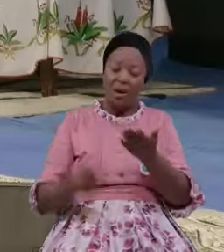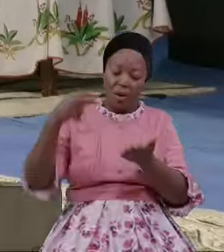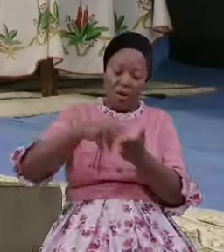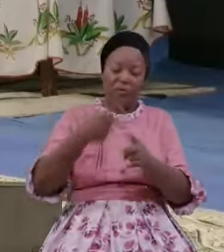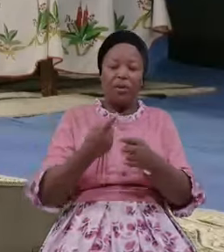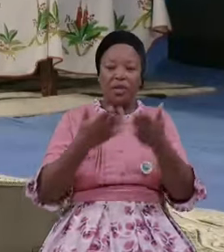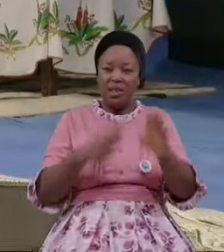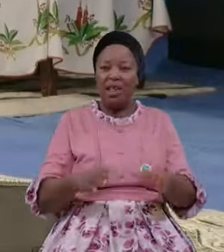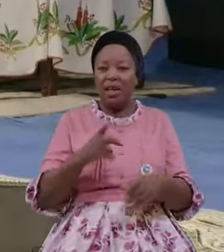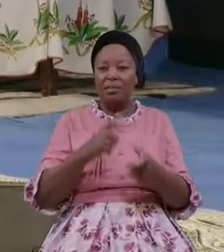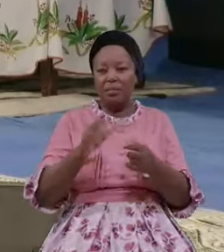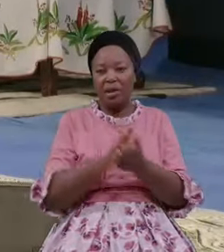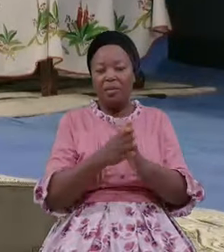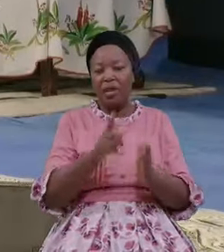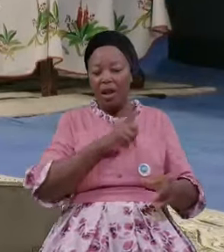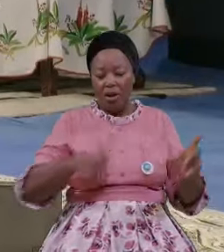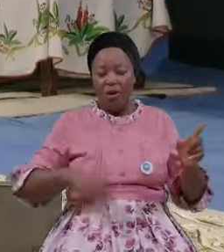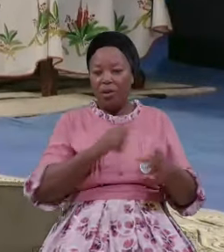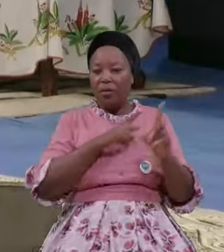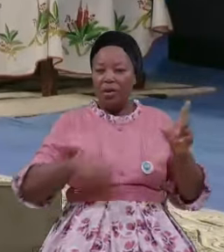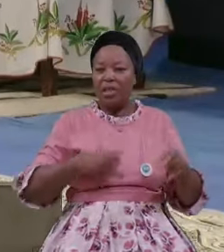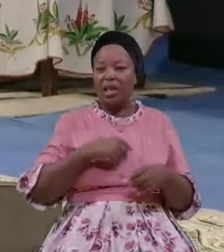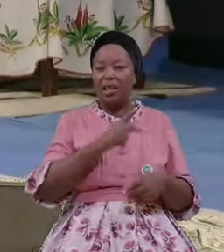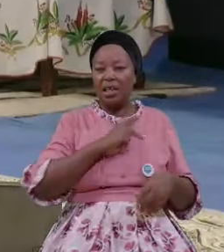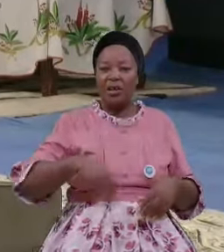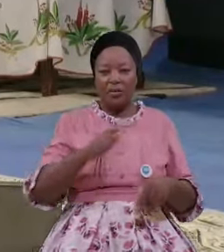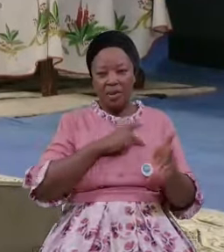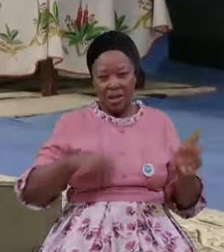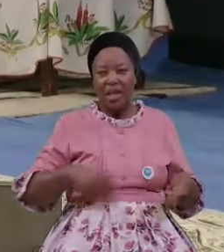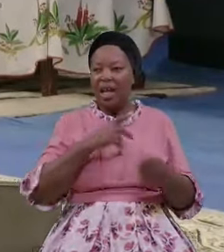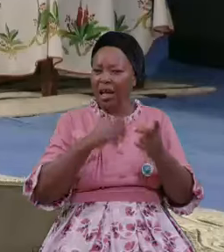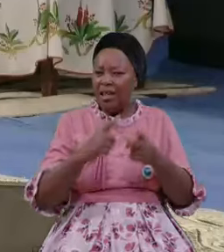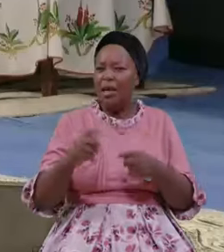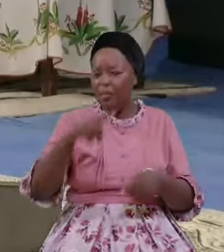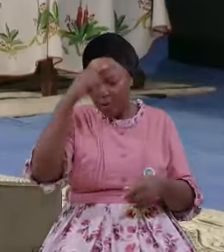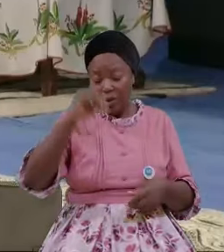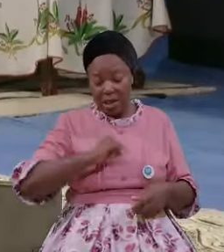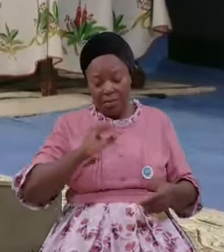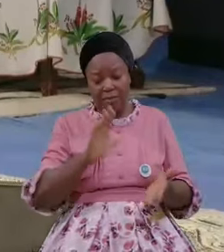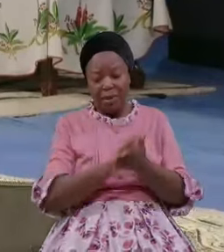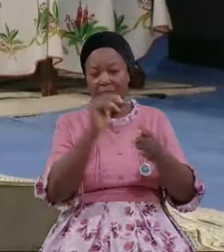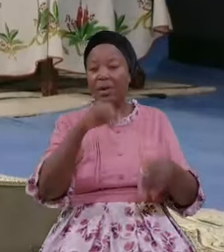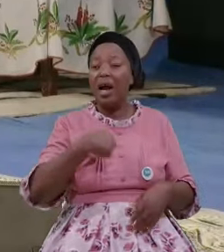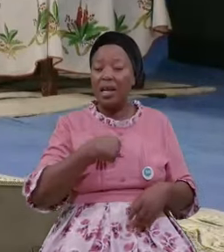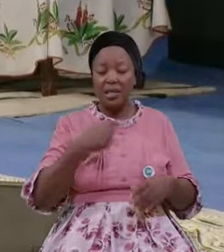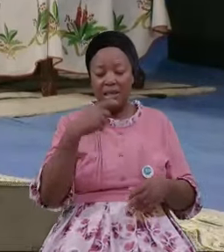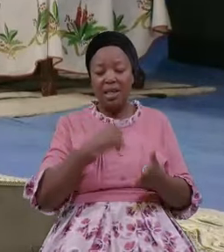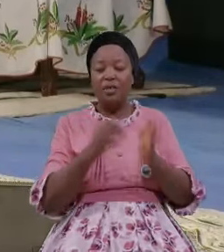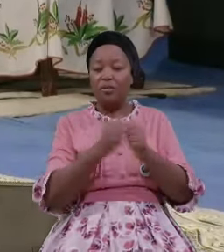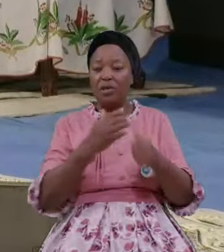I believe, because I believe, I say it with my mouth, and salvation is